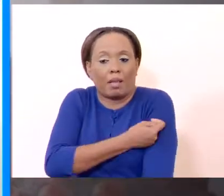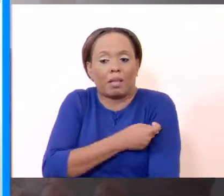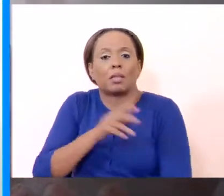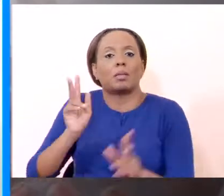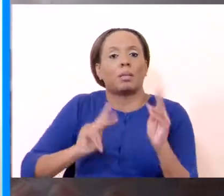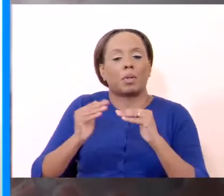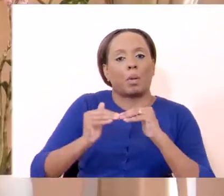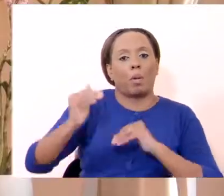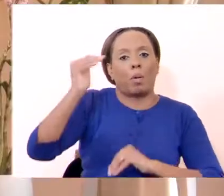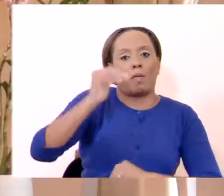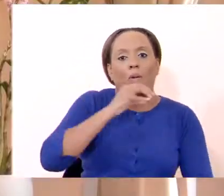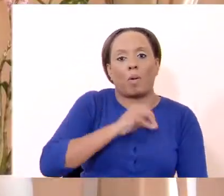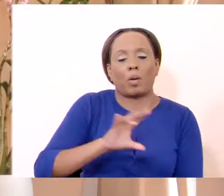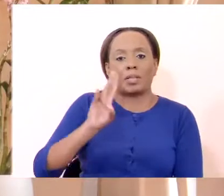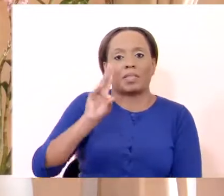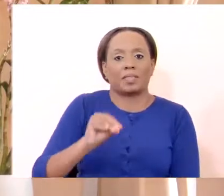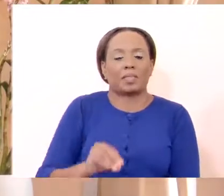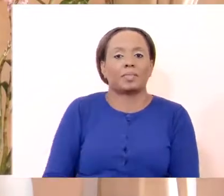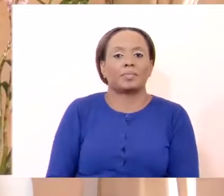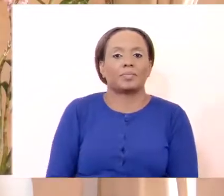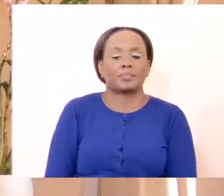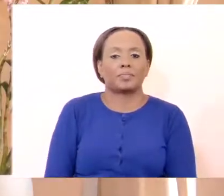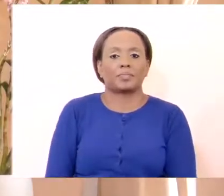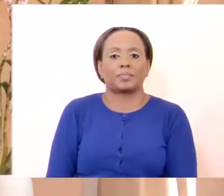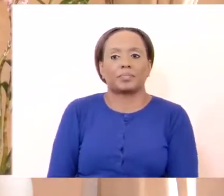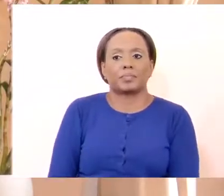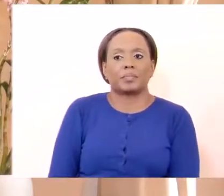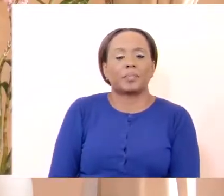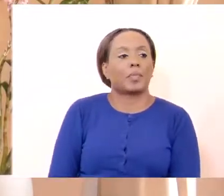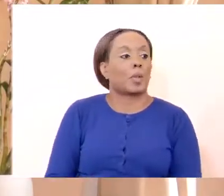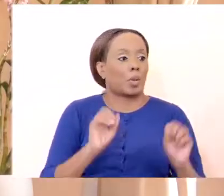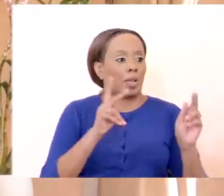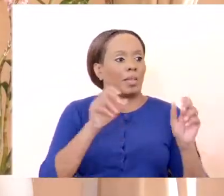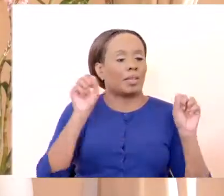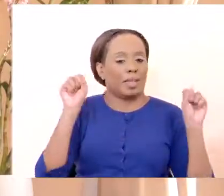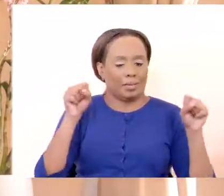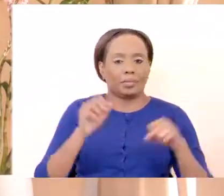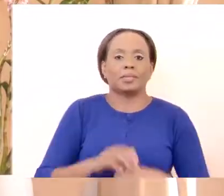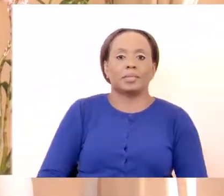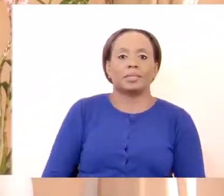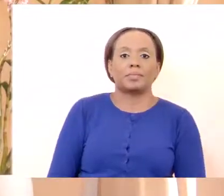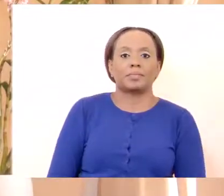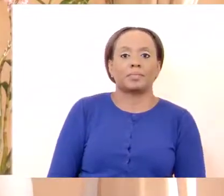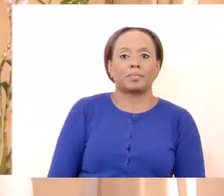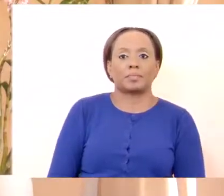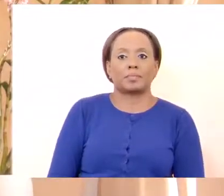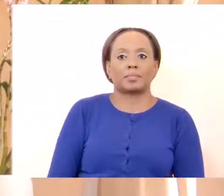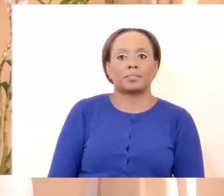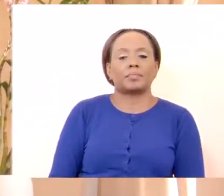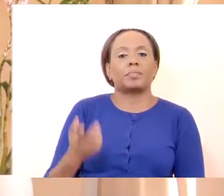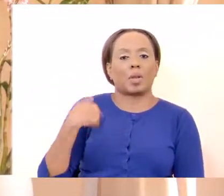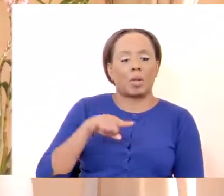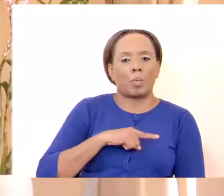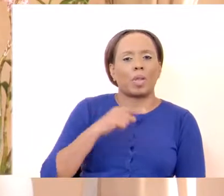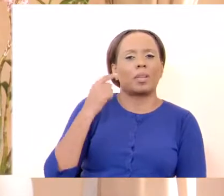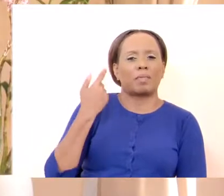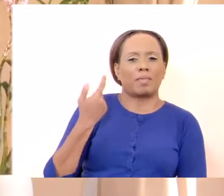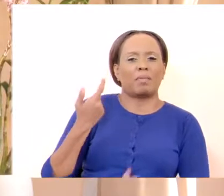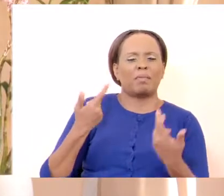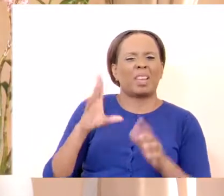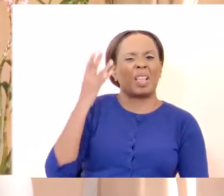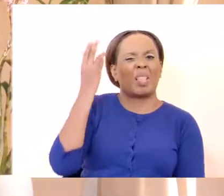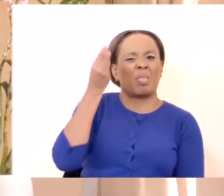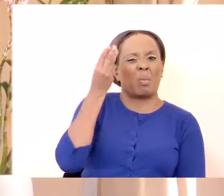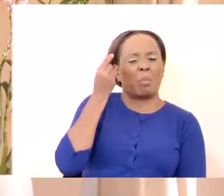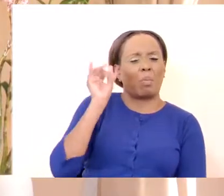70s. Yes, I can say yes to that because that has been considered, and I know